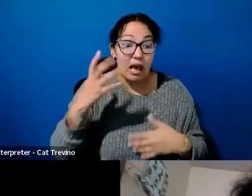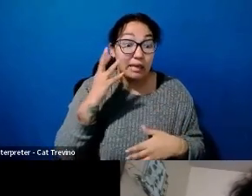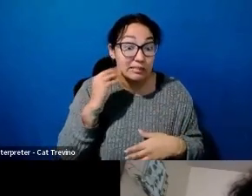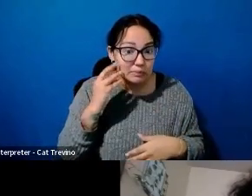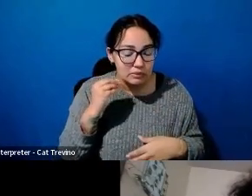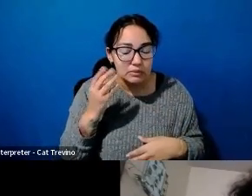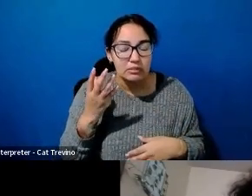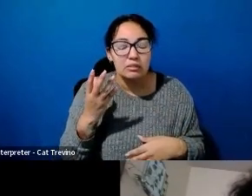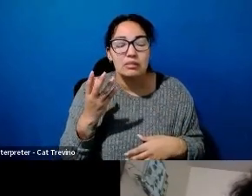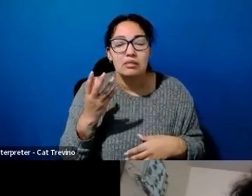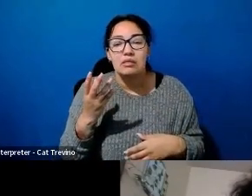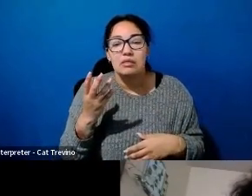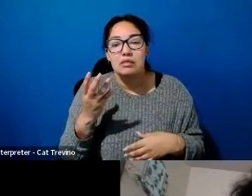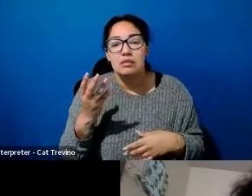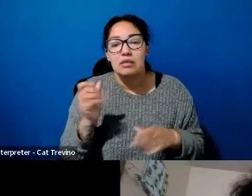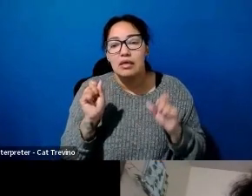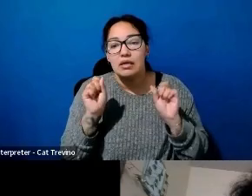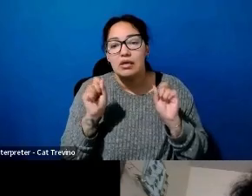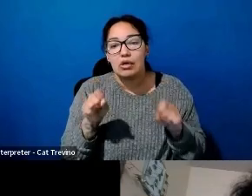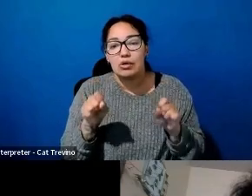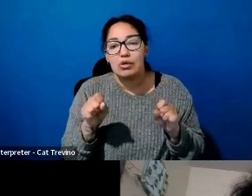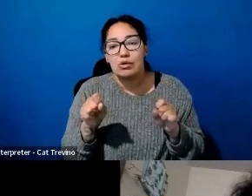and caught.